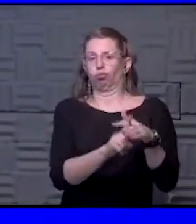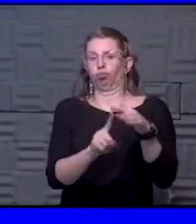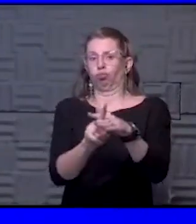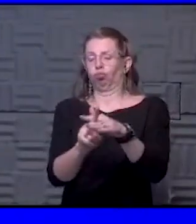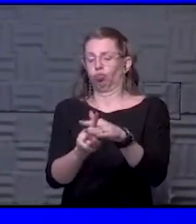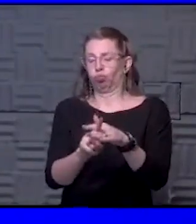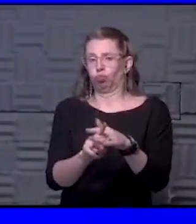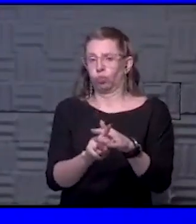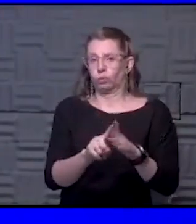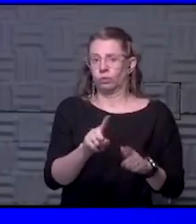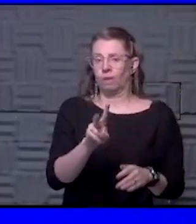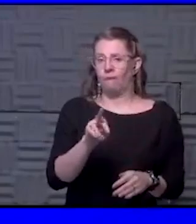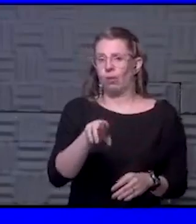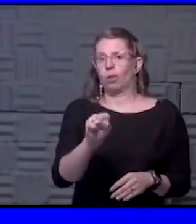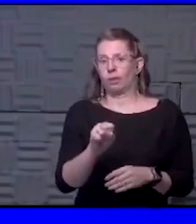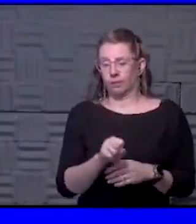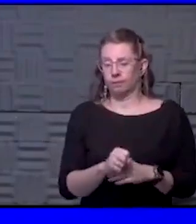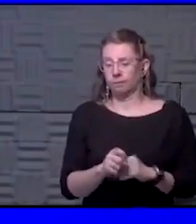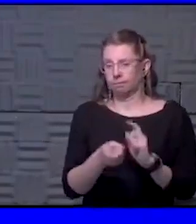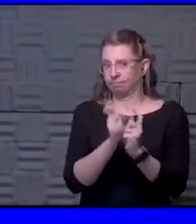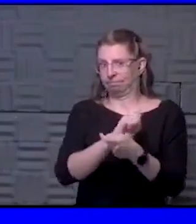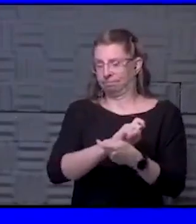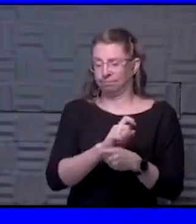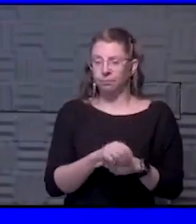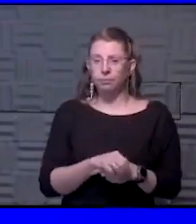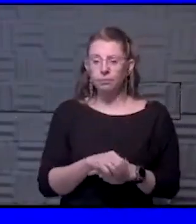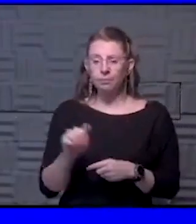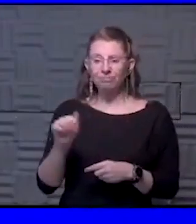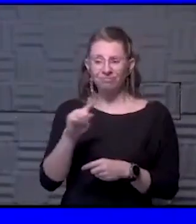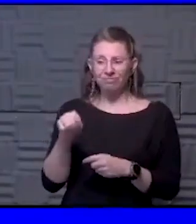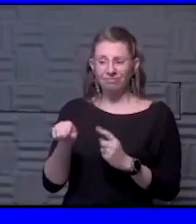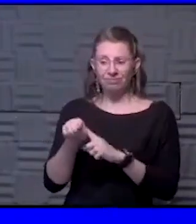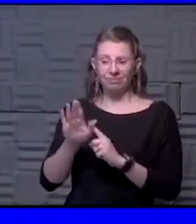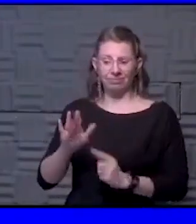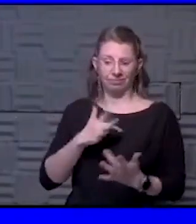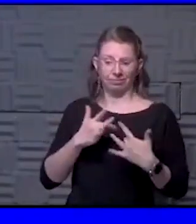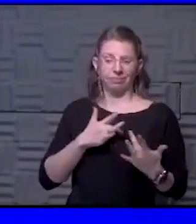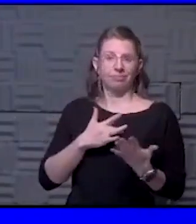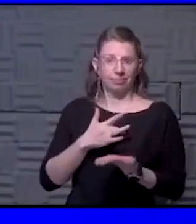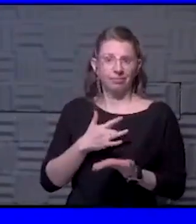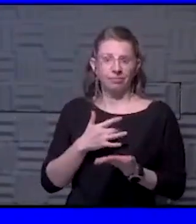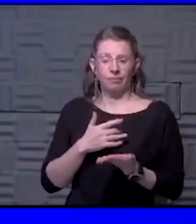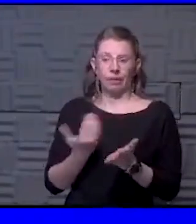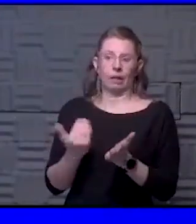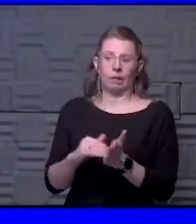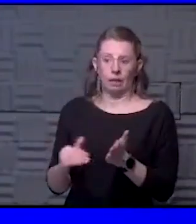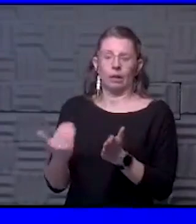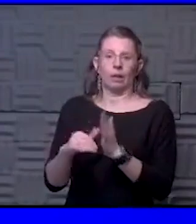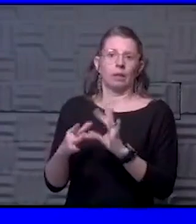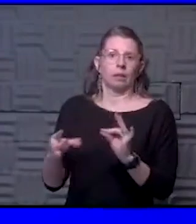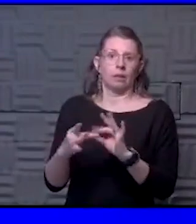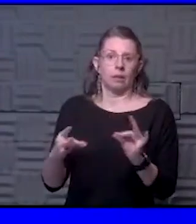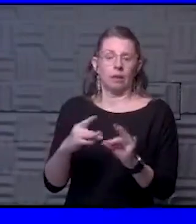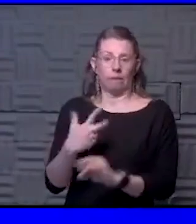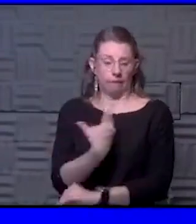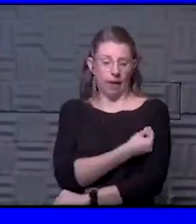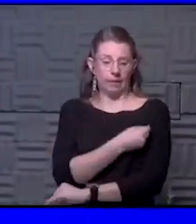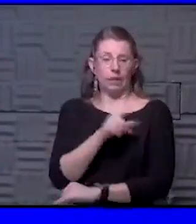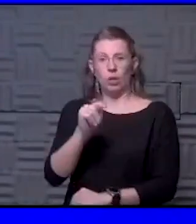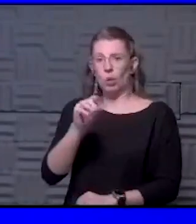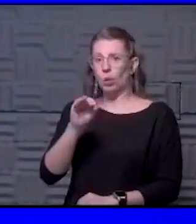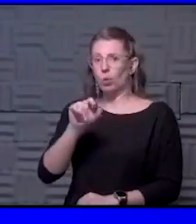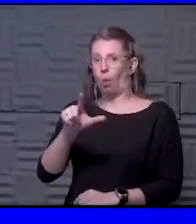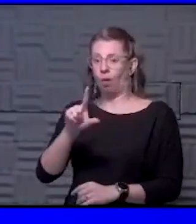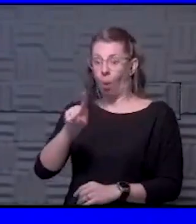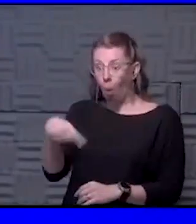with the AstraZeneca vaccine. But again, I think, you know, this has been hit again and again. A vaccine is a tool.